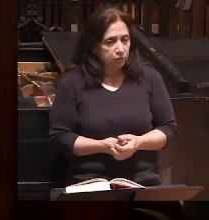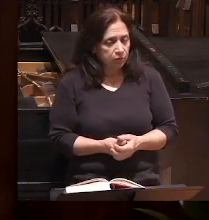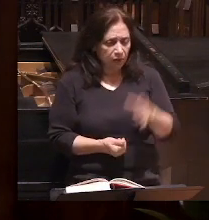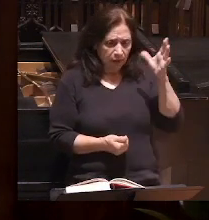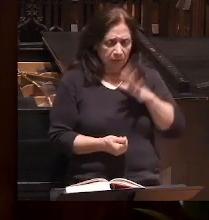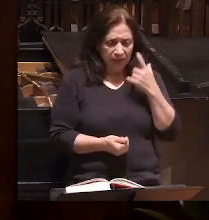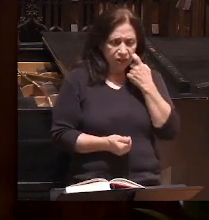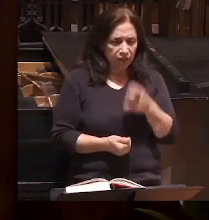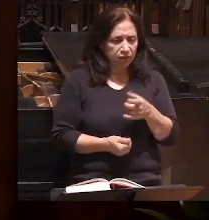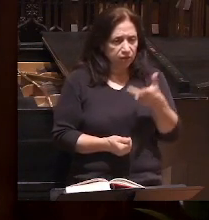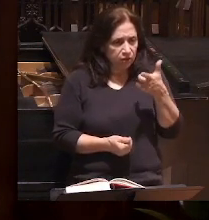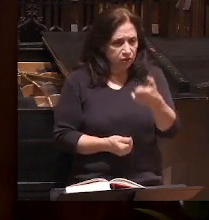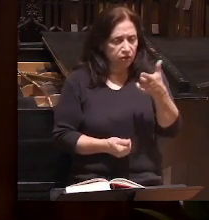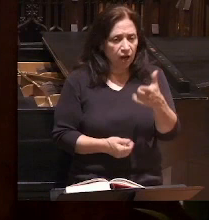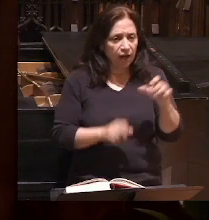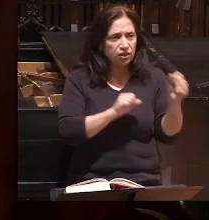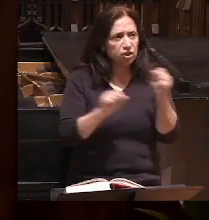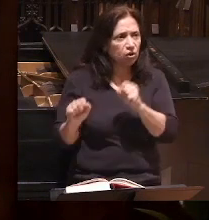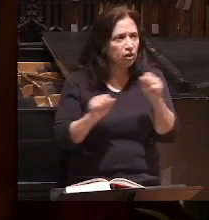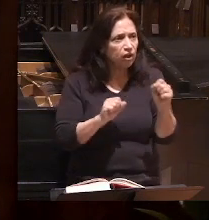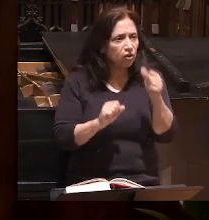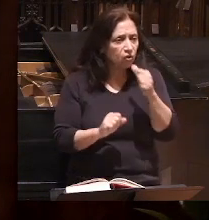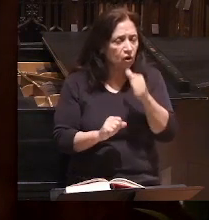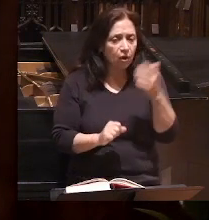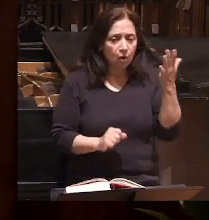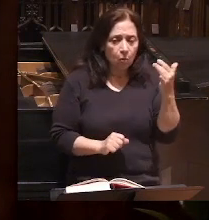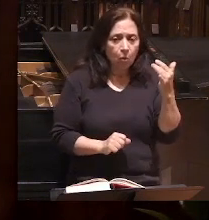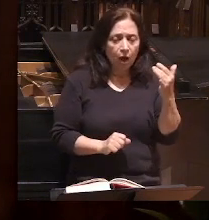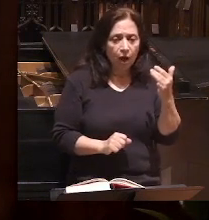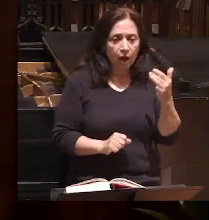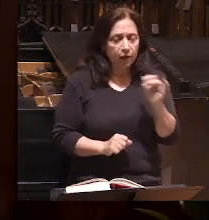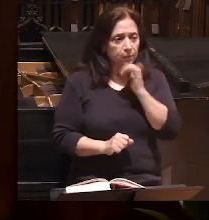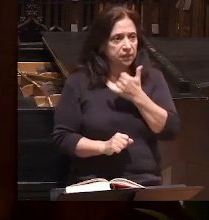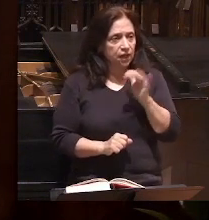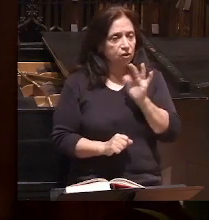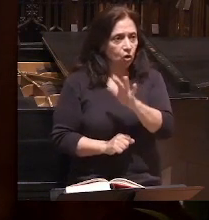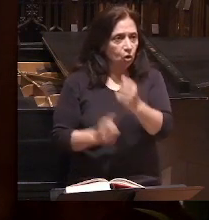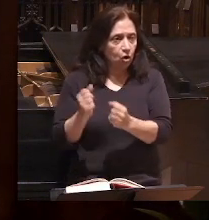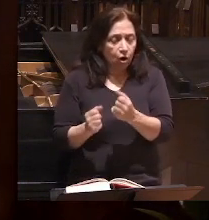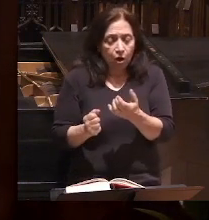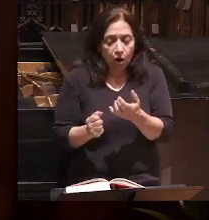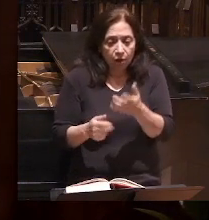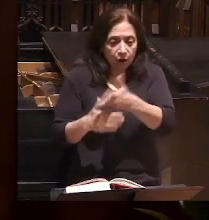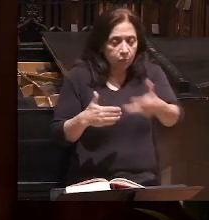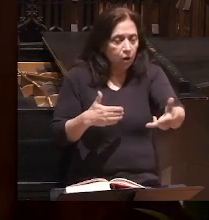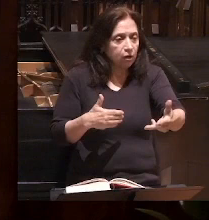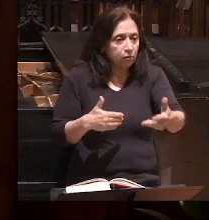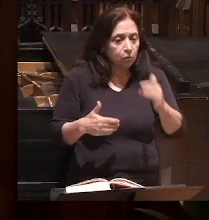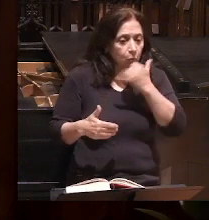A man just shot a cheerleader for mistaking his car for her own in a parking